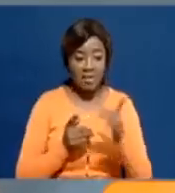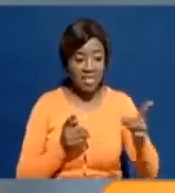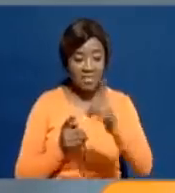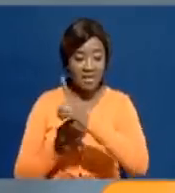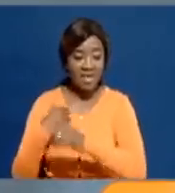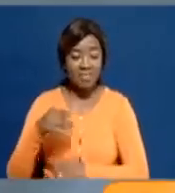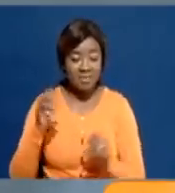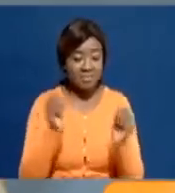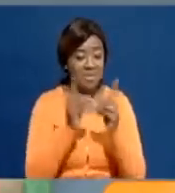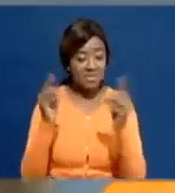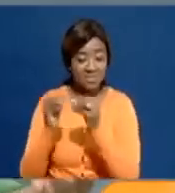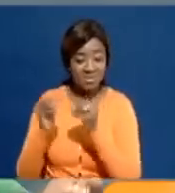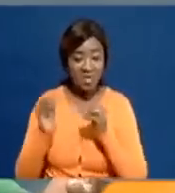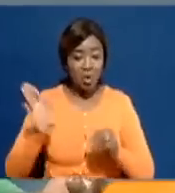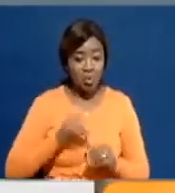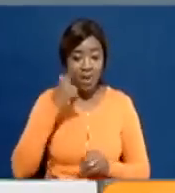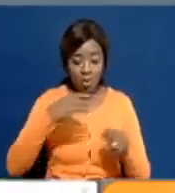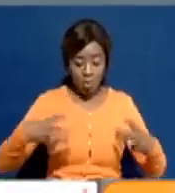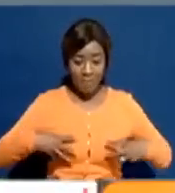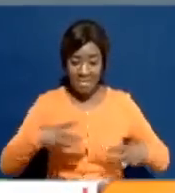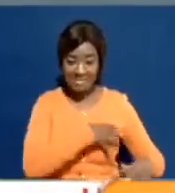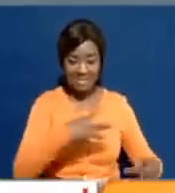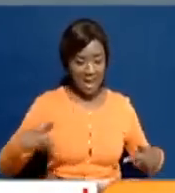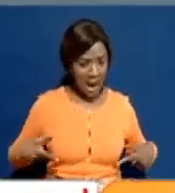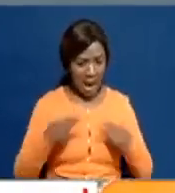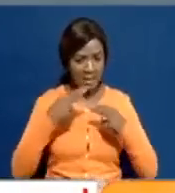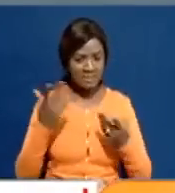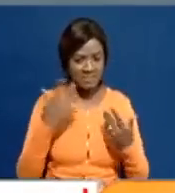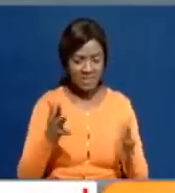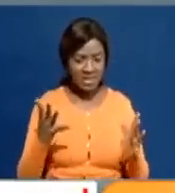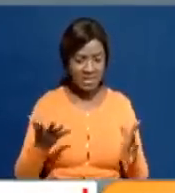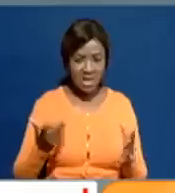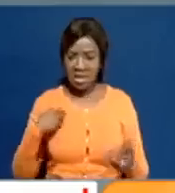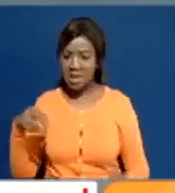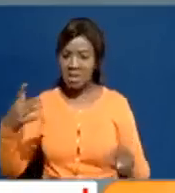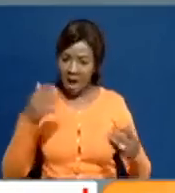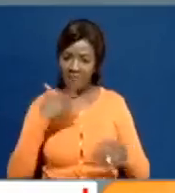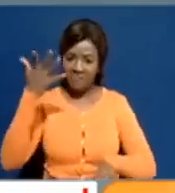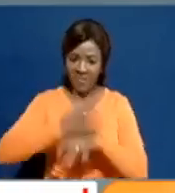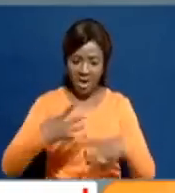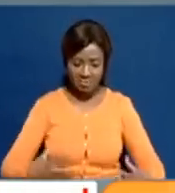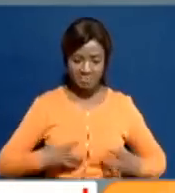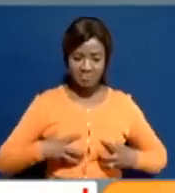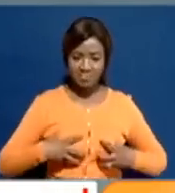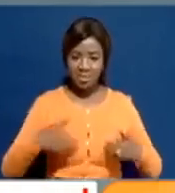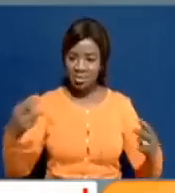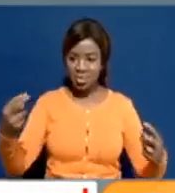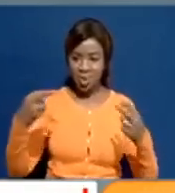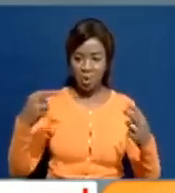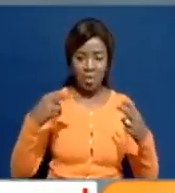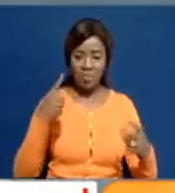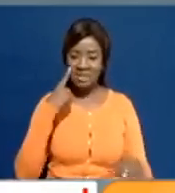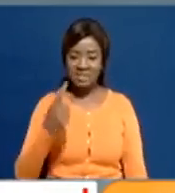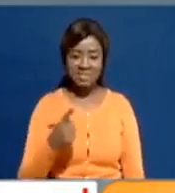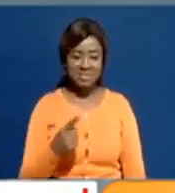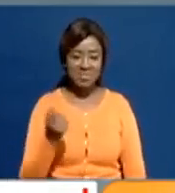double mastectomies, and we wear prostheses, and we walk and you can't tell. They've had lymphadenectomies right in there, but